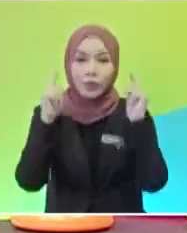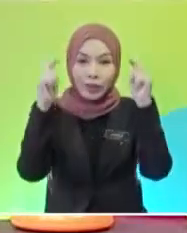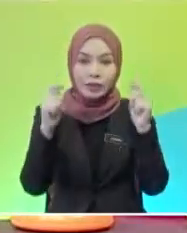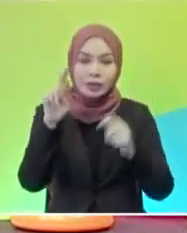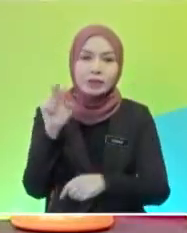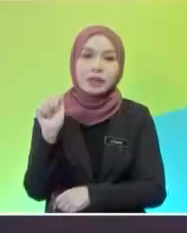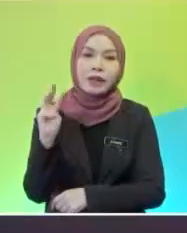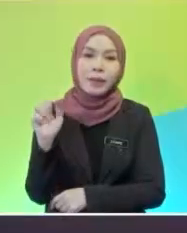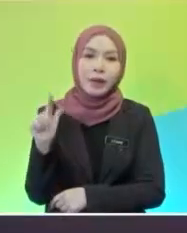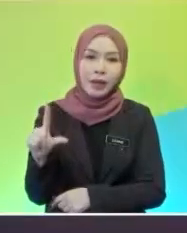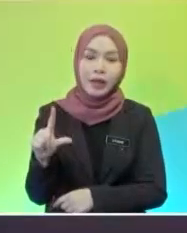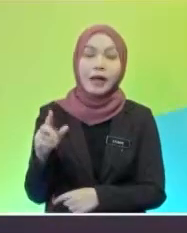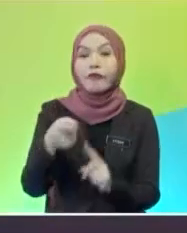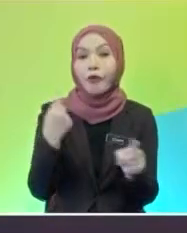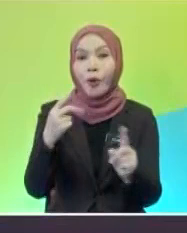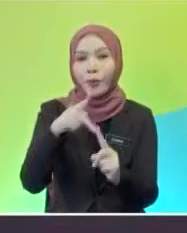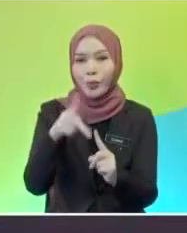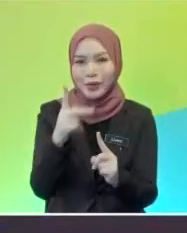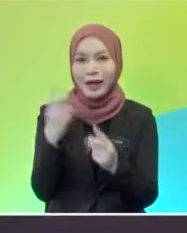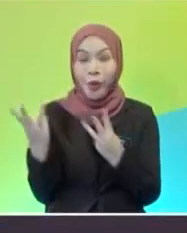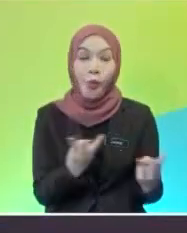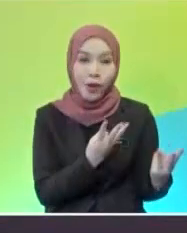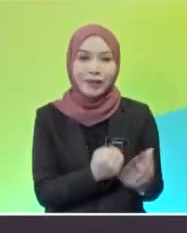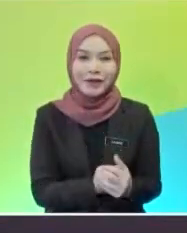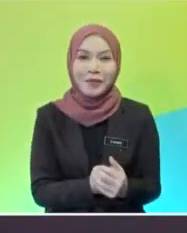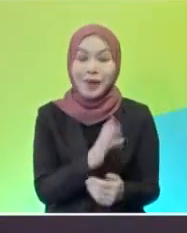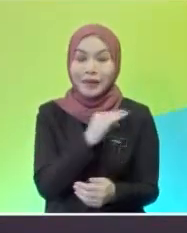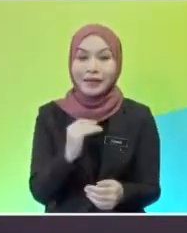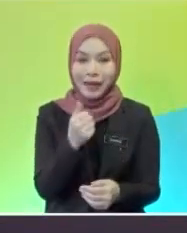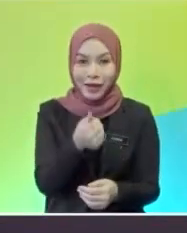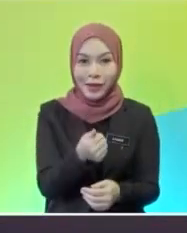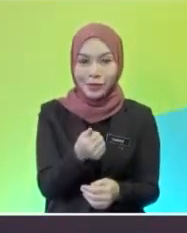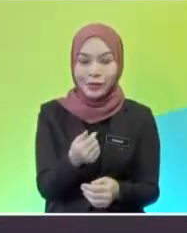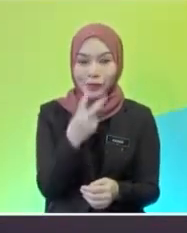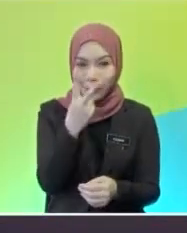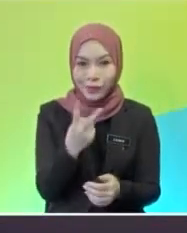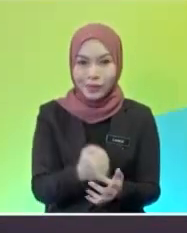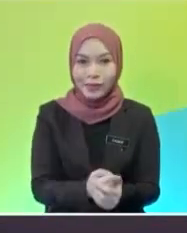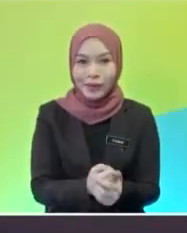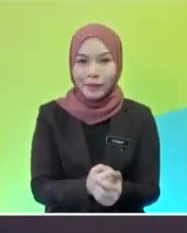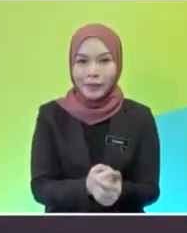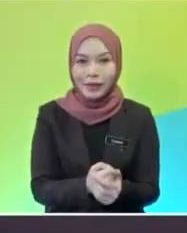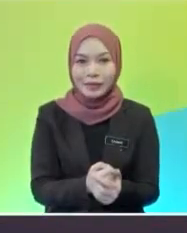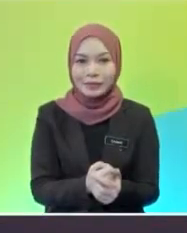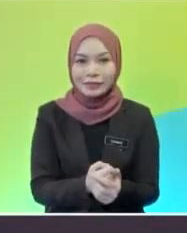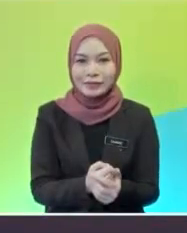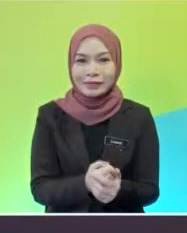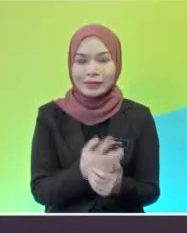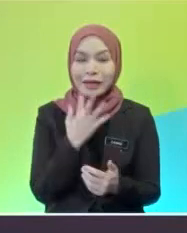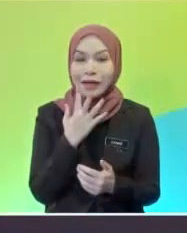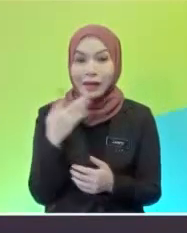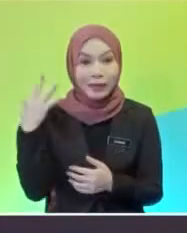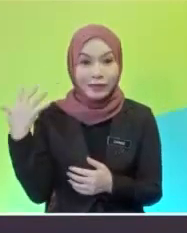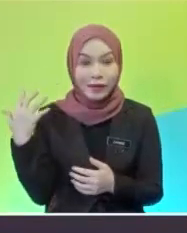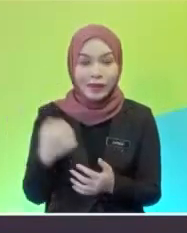So hello, teacher. Welcome back. Yeah, so we saw the quick video speaking about, some rhyme. You know,